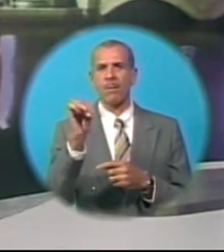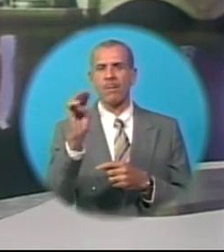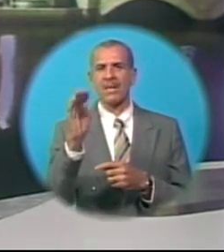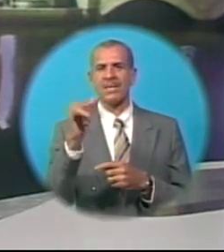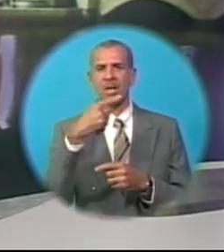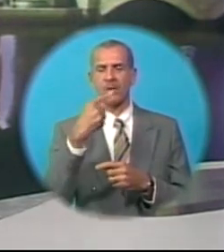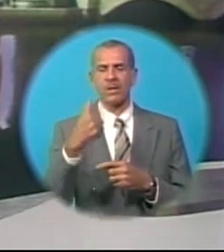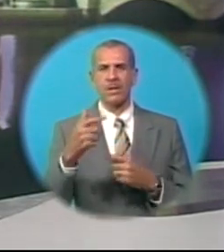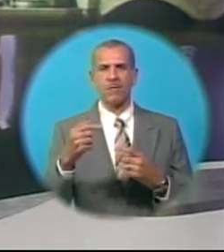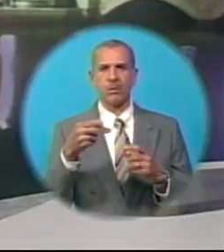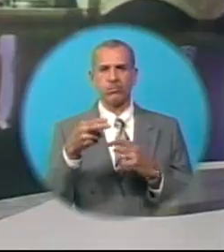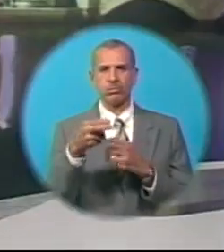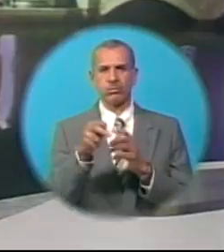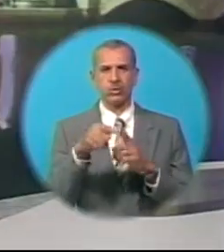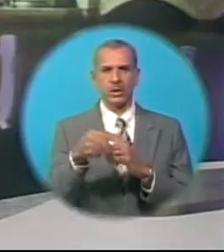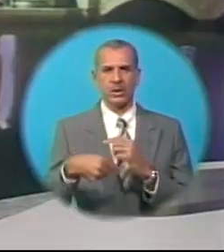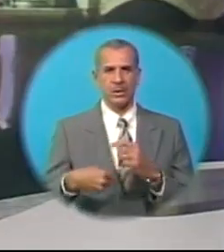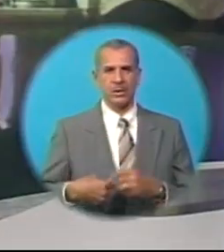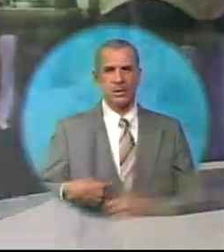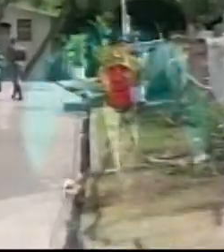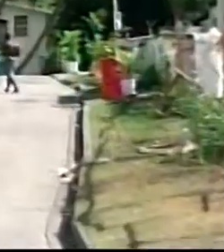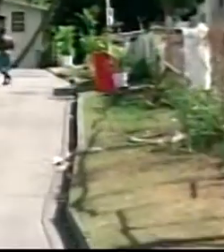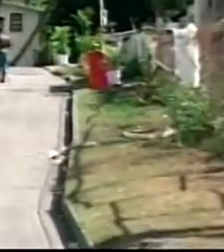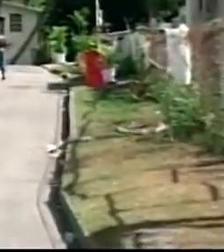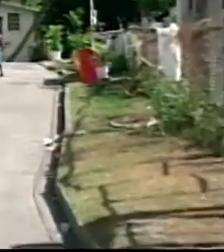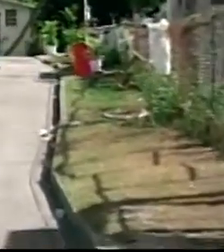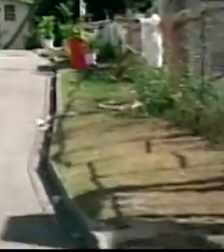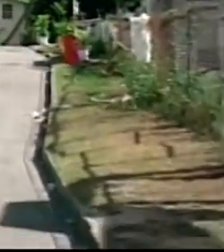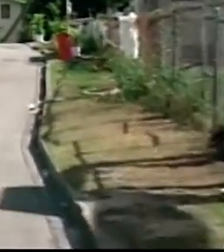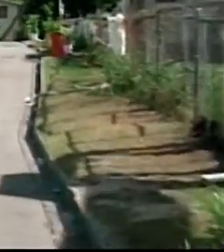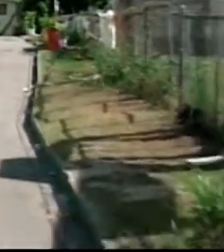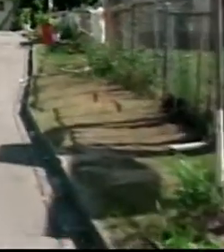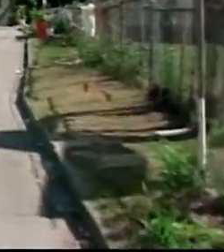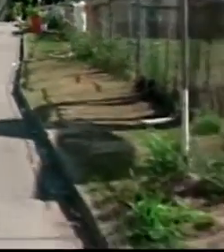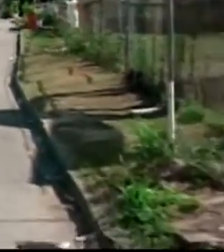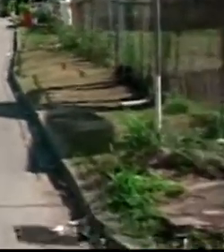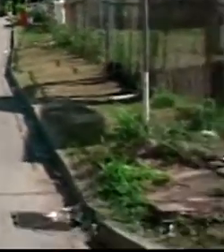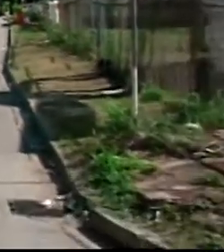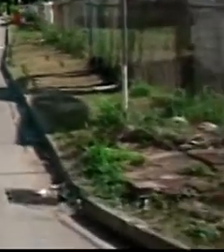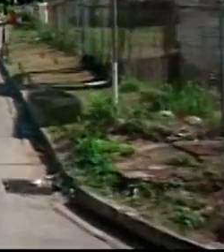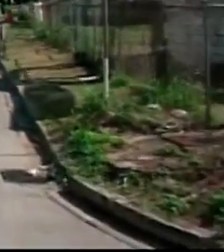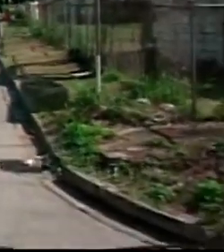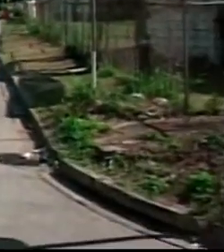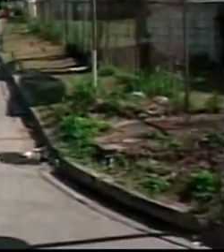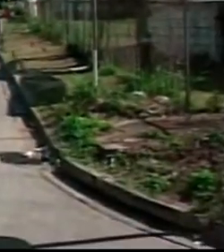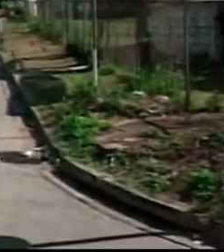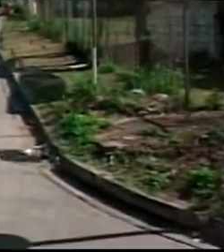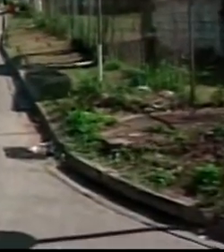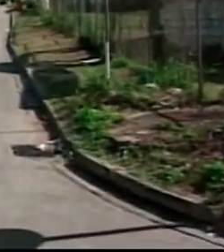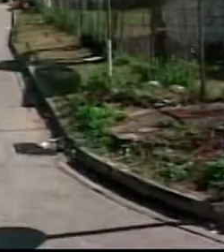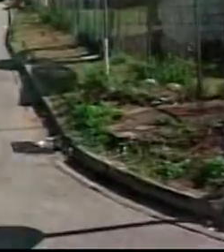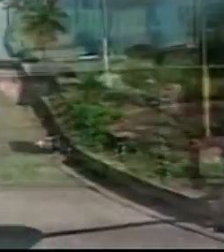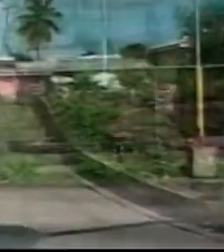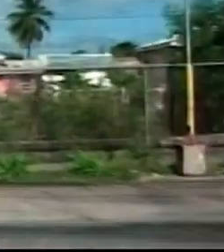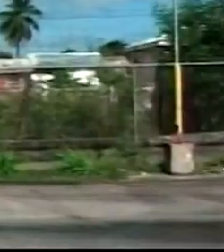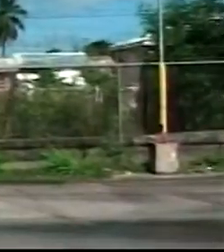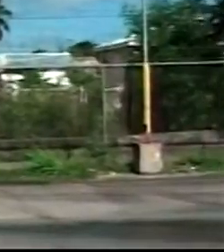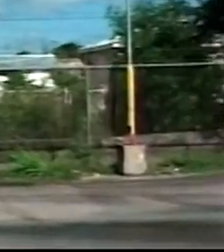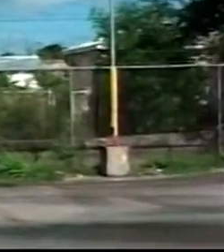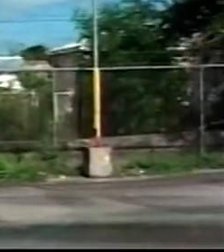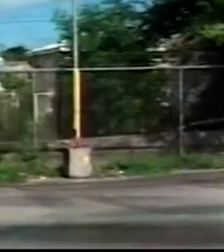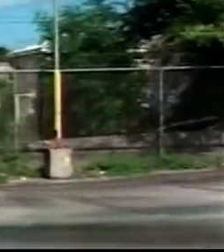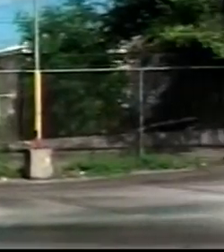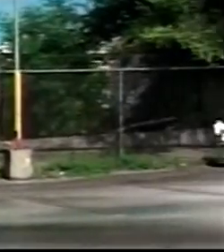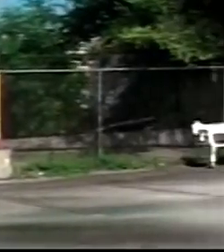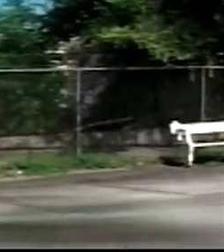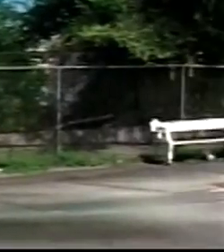to his stomach. According to police, the incident took place around 6:45. Combs was reportedly shot in the lower abdomen